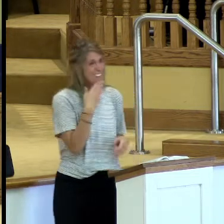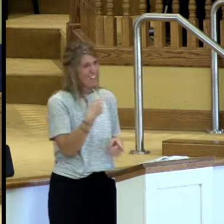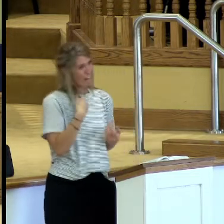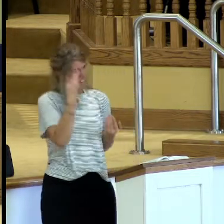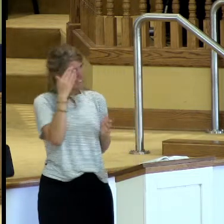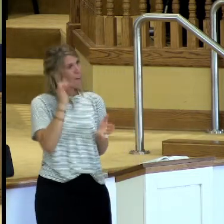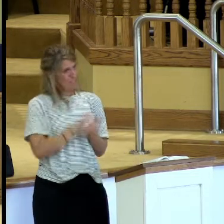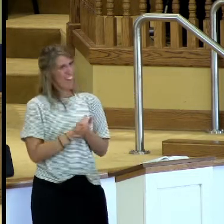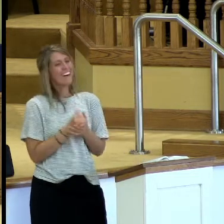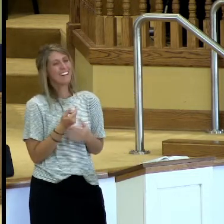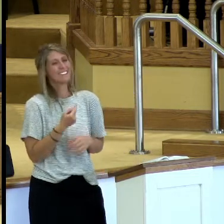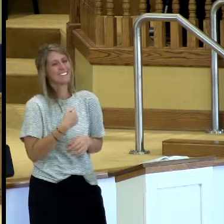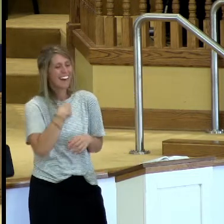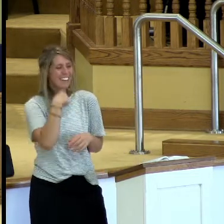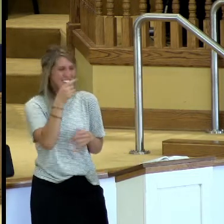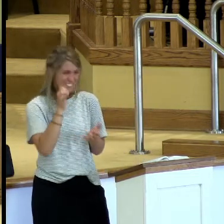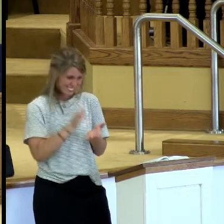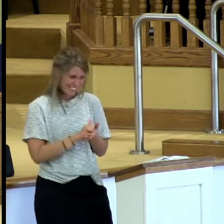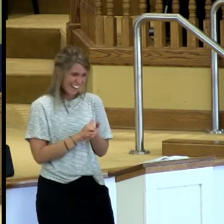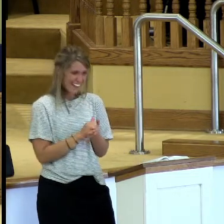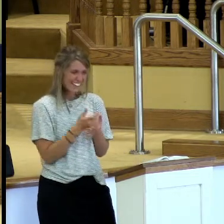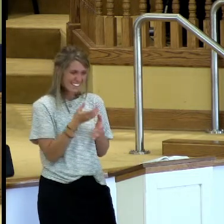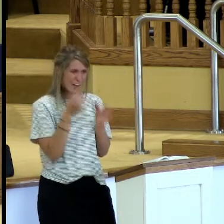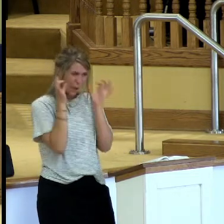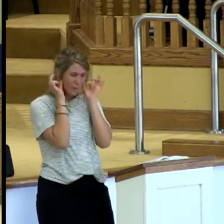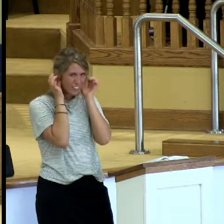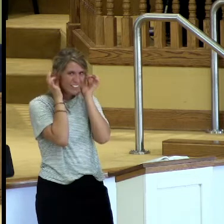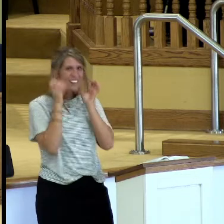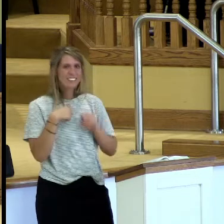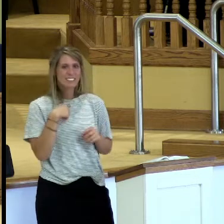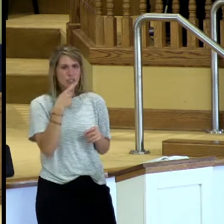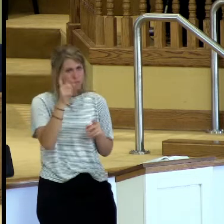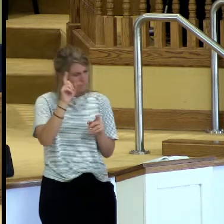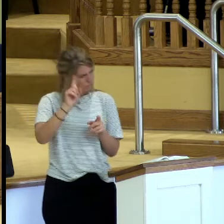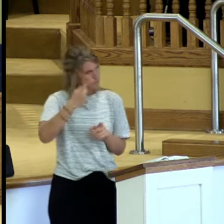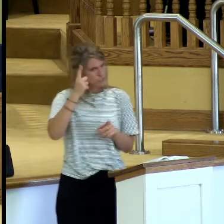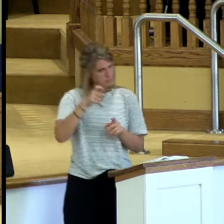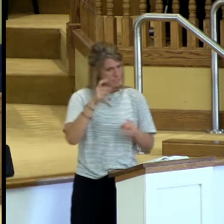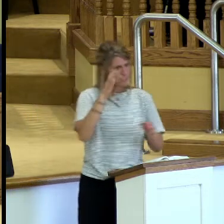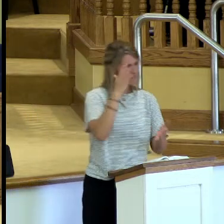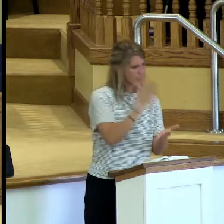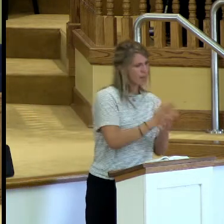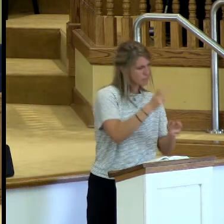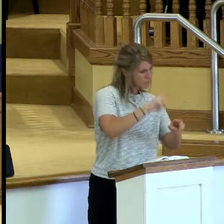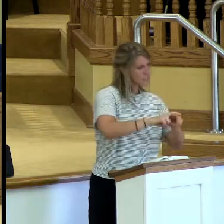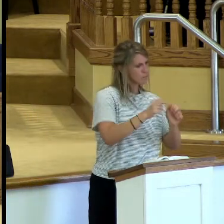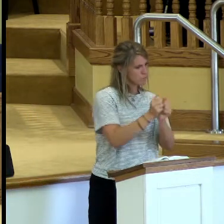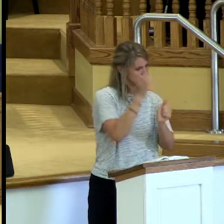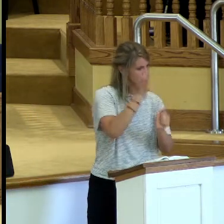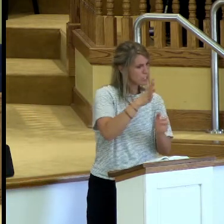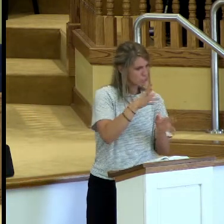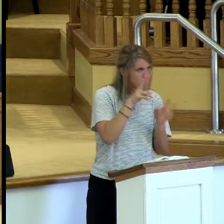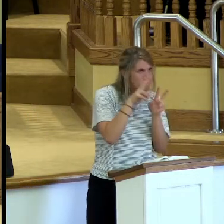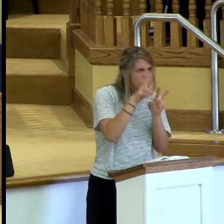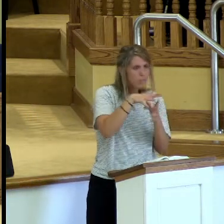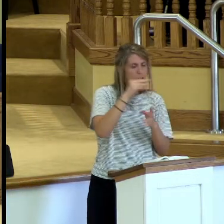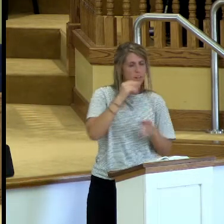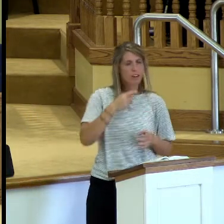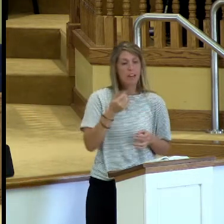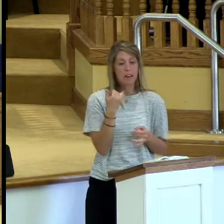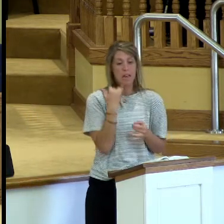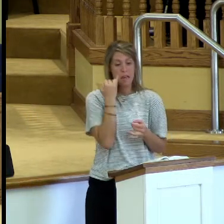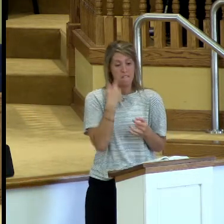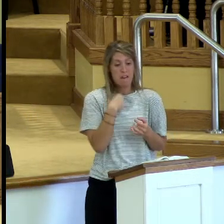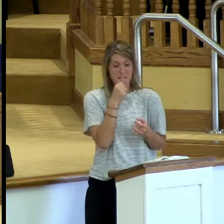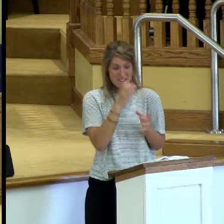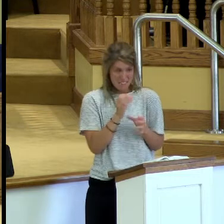me. I got told to quit deputation that I needed to go and sit under a pastor. Had I done that, I wouldn't have gotten to see the